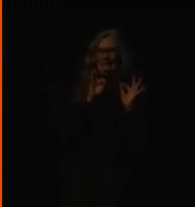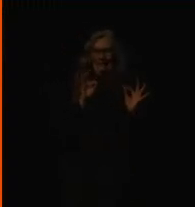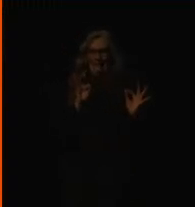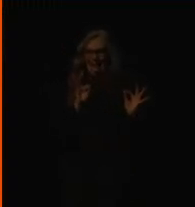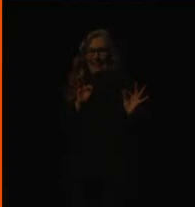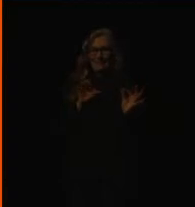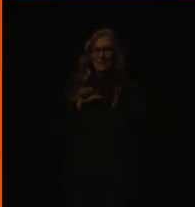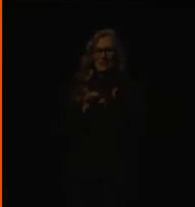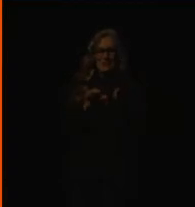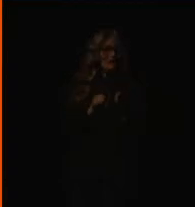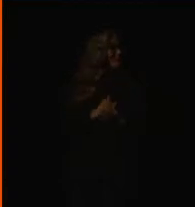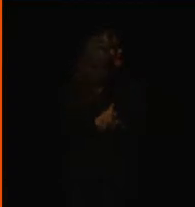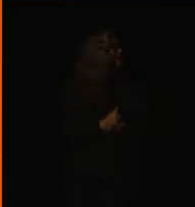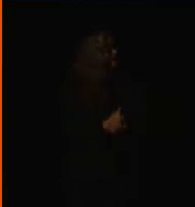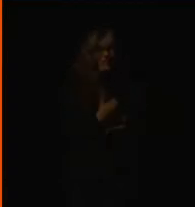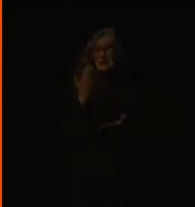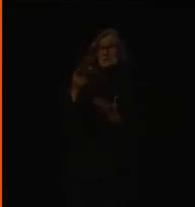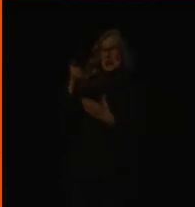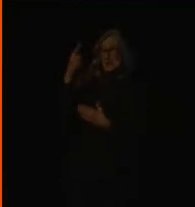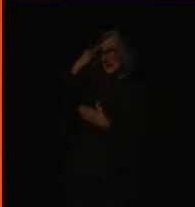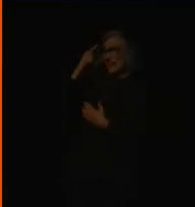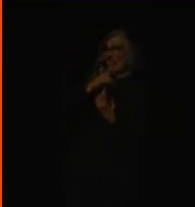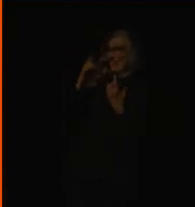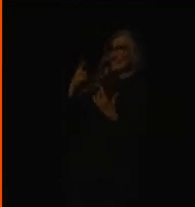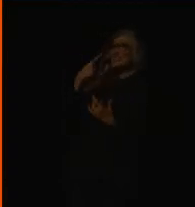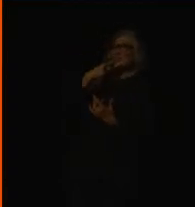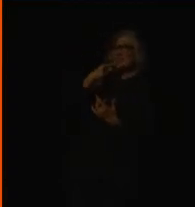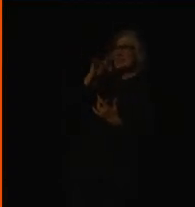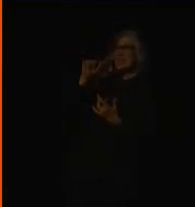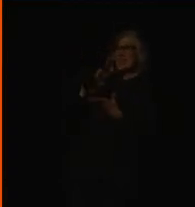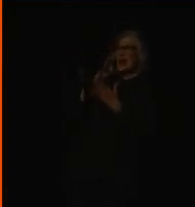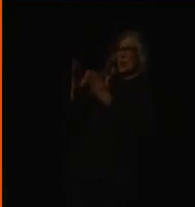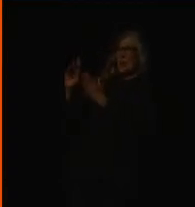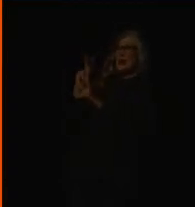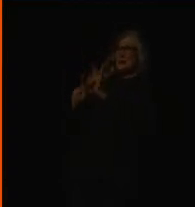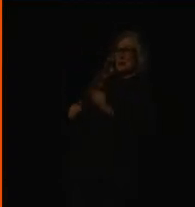I'm pretty sure. Yeah, that's how they pronounce it in